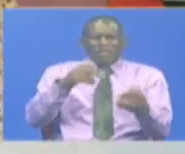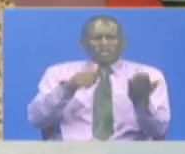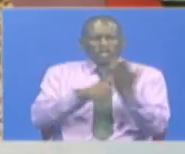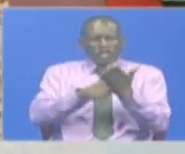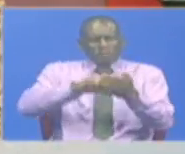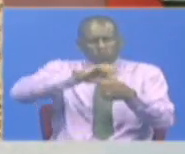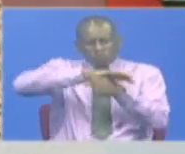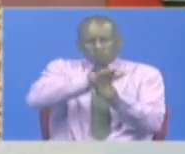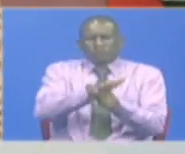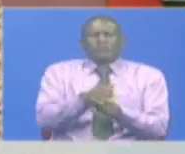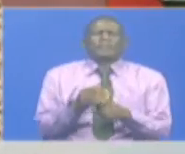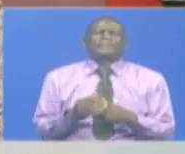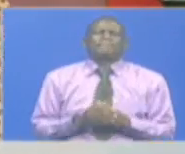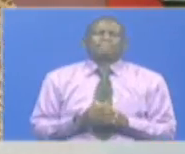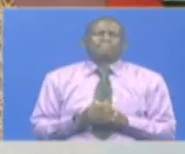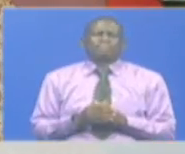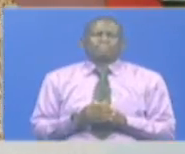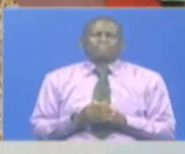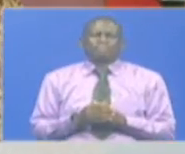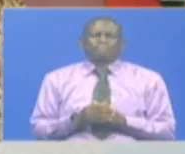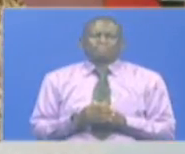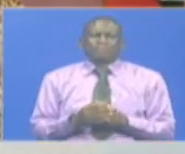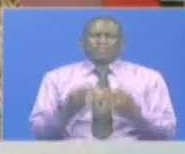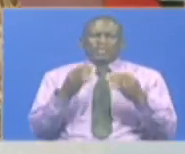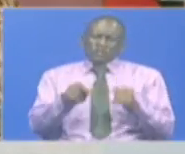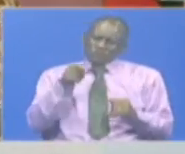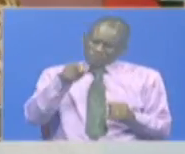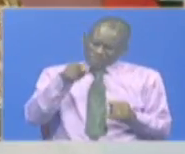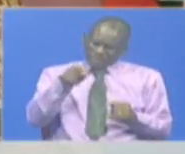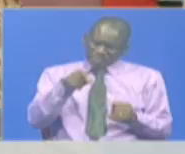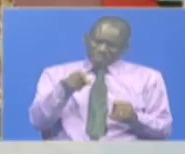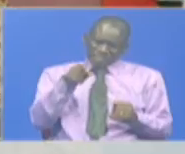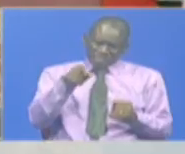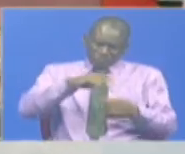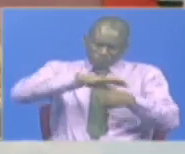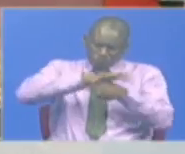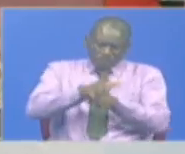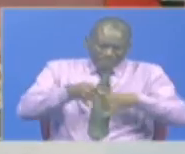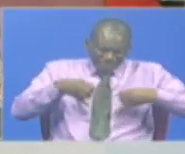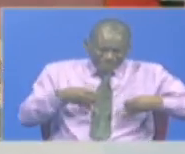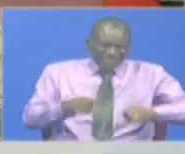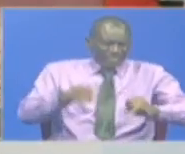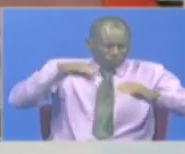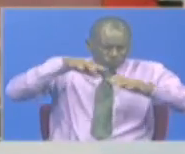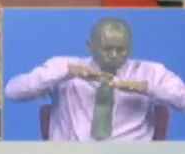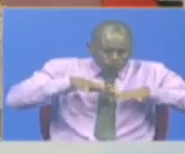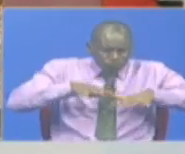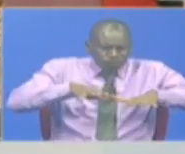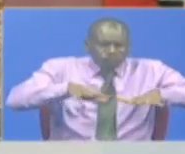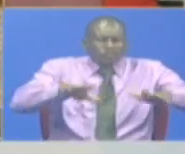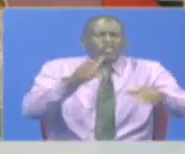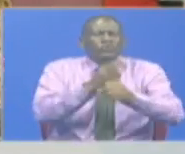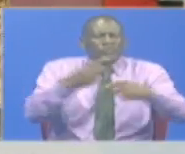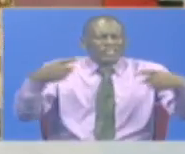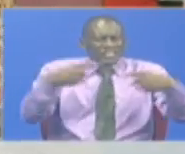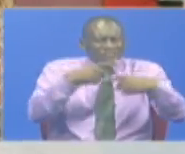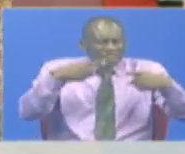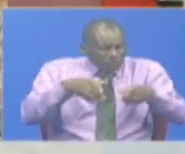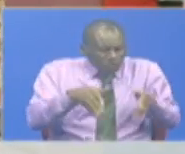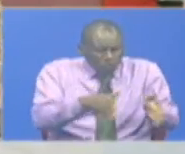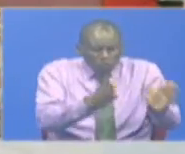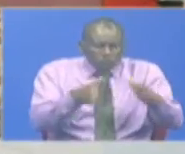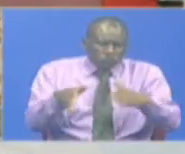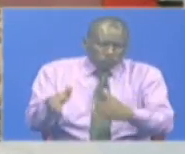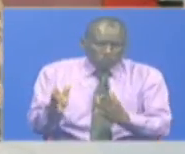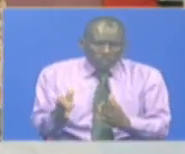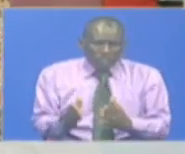in our midst. This enemy is trying to gain entry using every door,